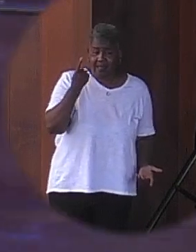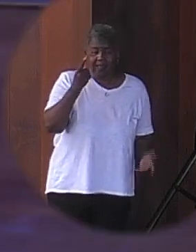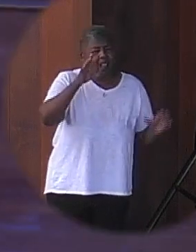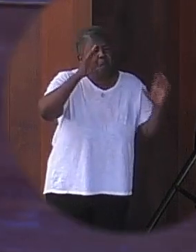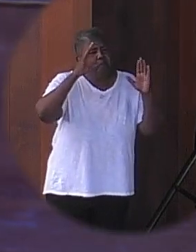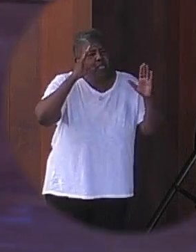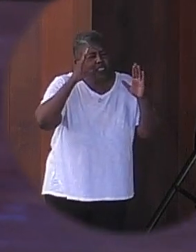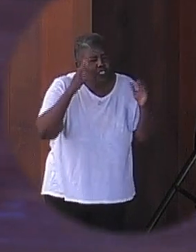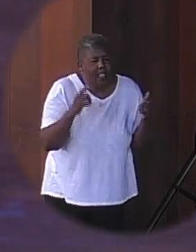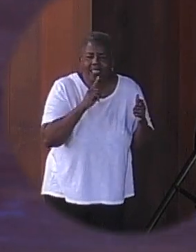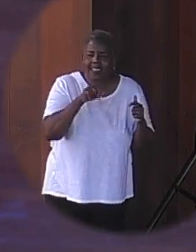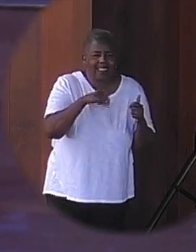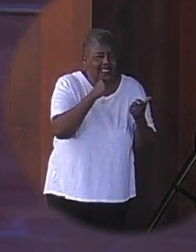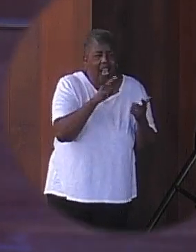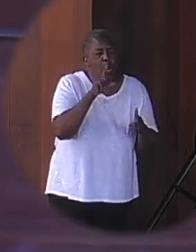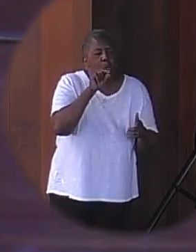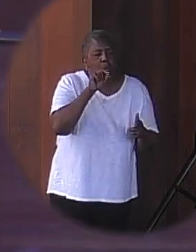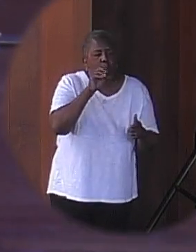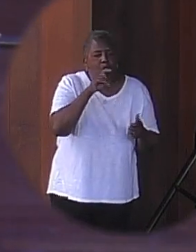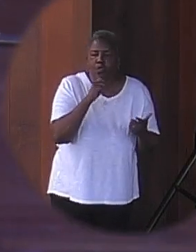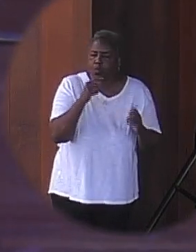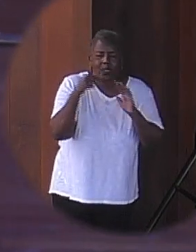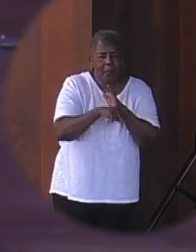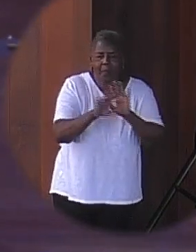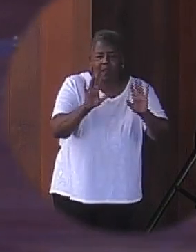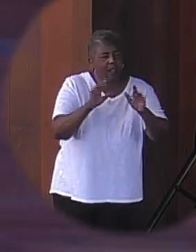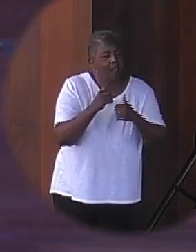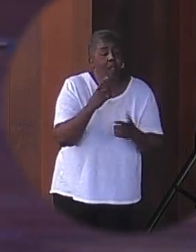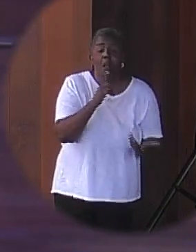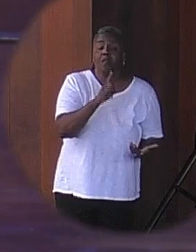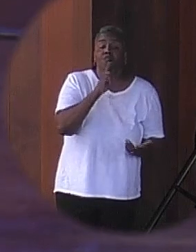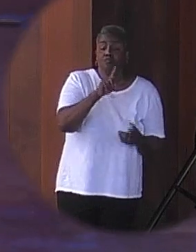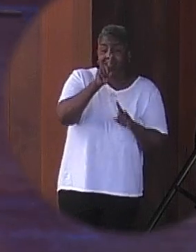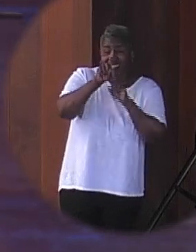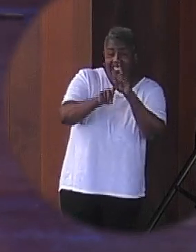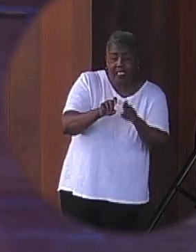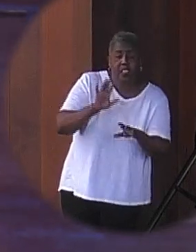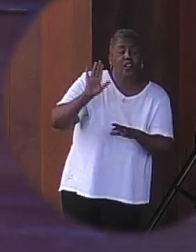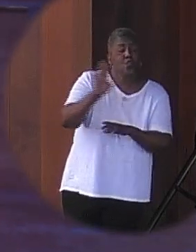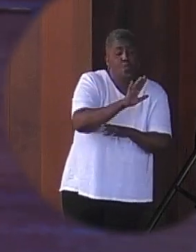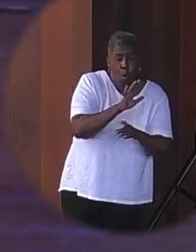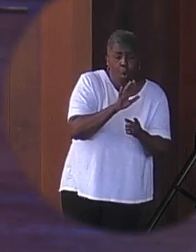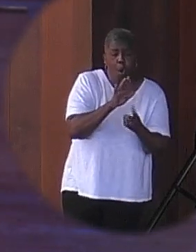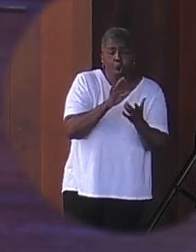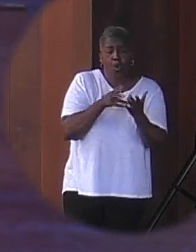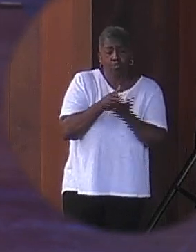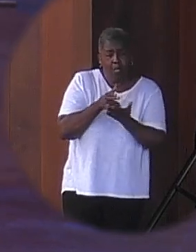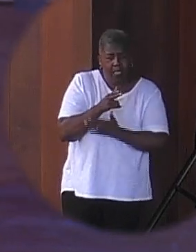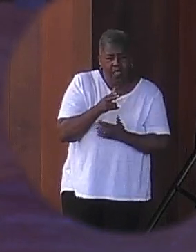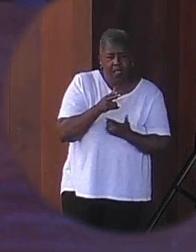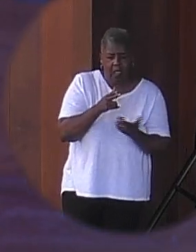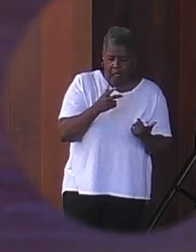Hear me. This ain't a Twitter quote. This is too deep. The real test of truth is, does what